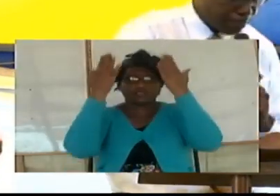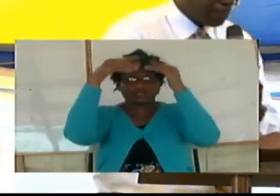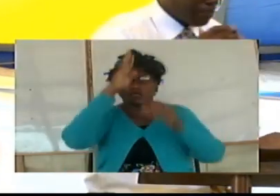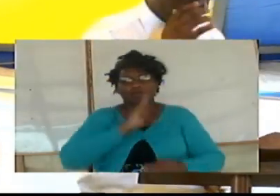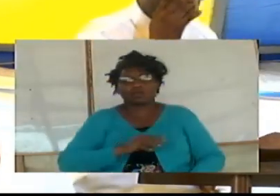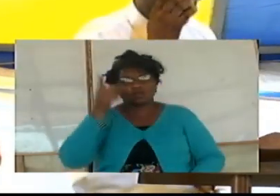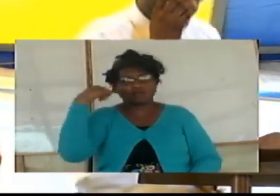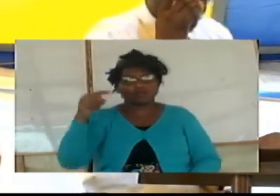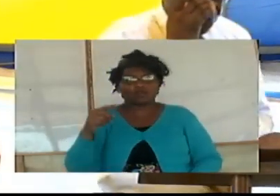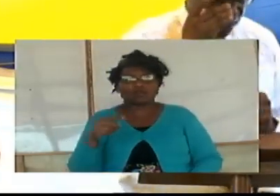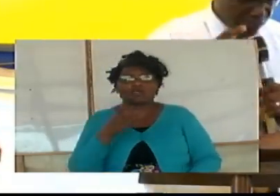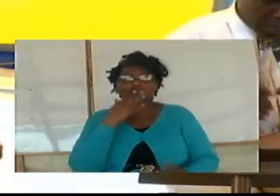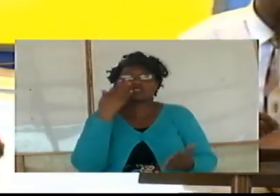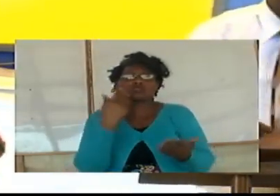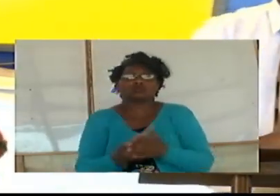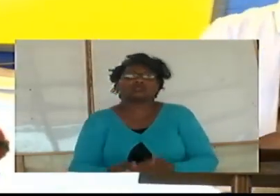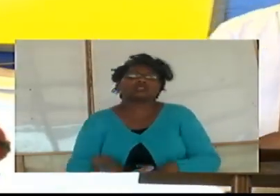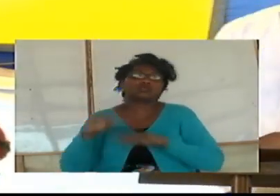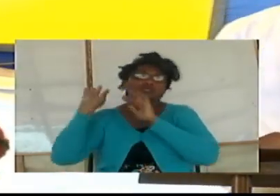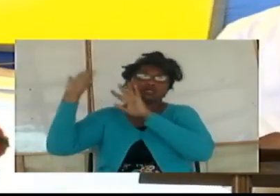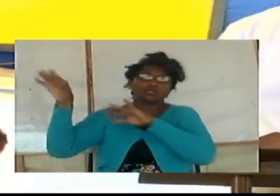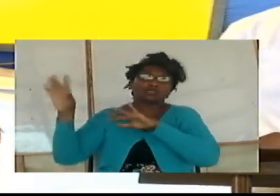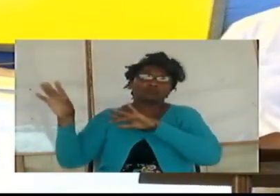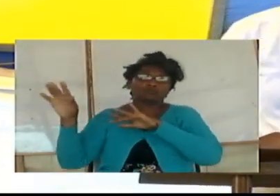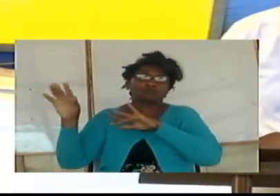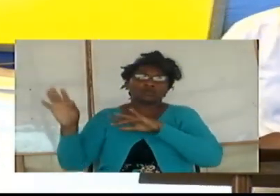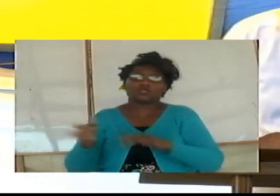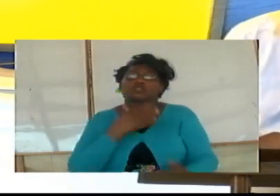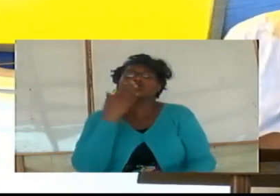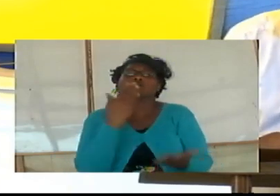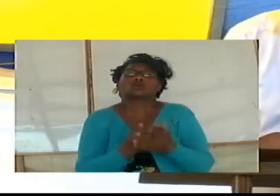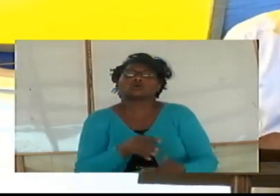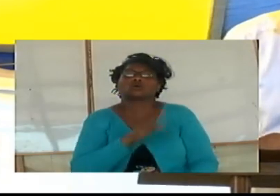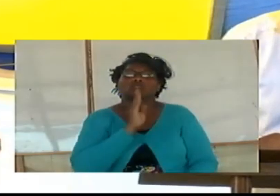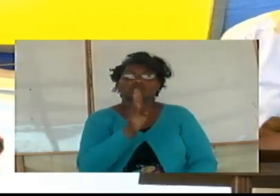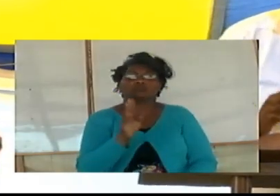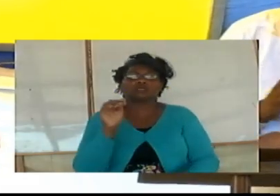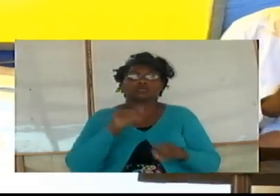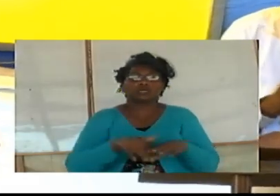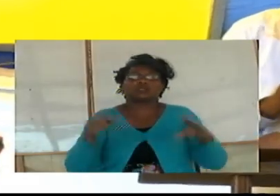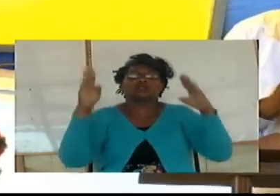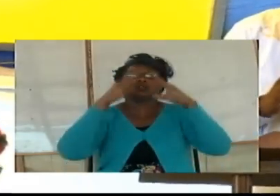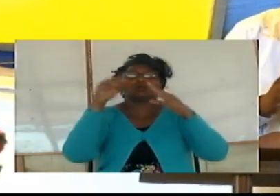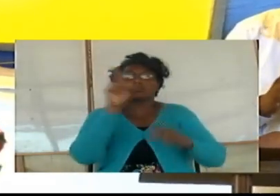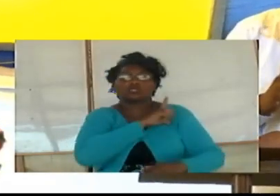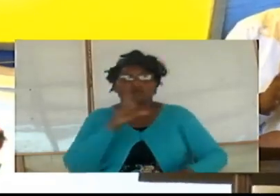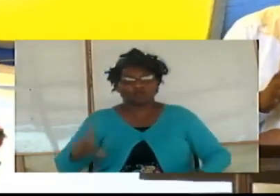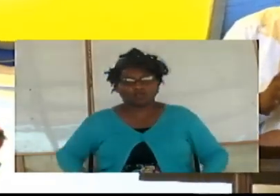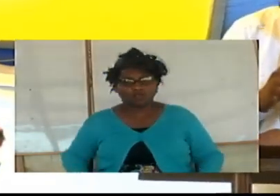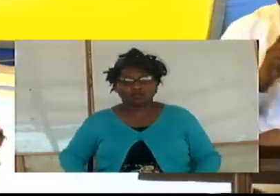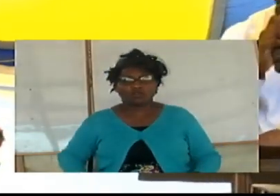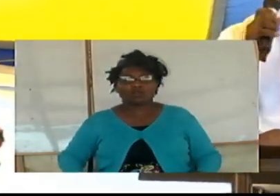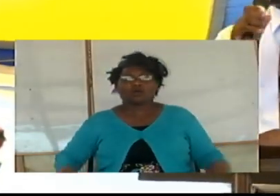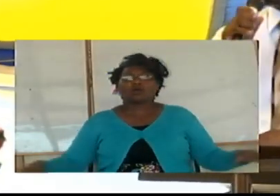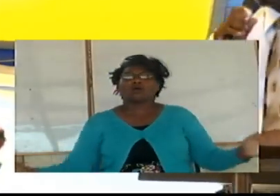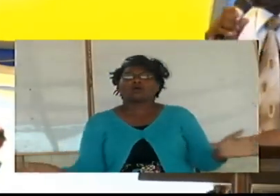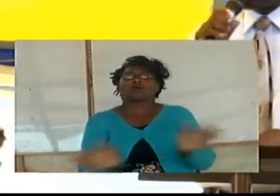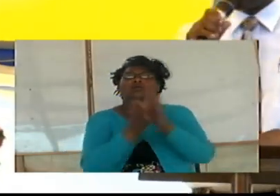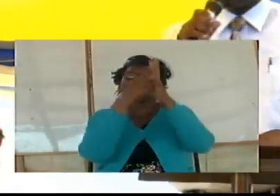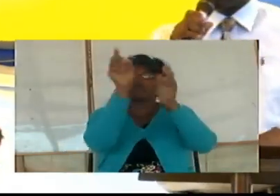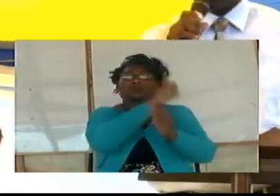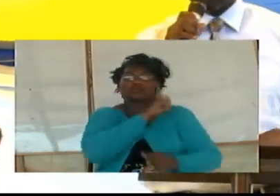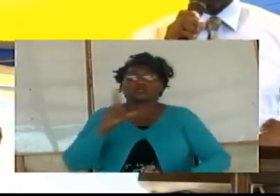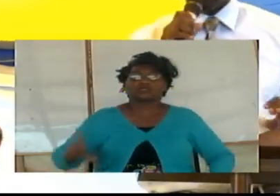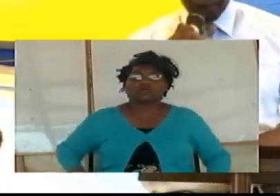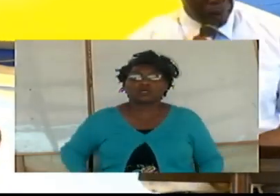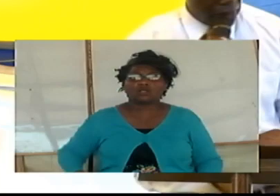Amen. If you're glad to be in the house of the Lord, praise the Lord. Hallelujah. Praise God. Hallelujah. Thank God. Our God